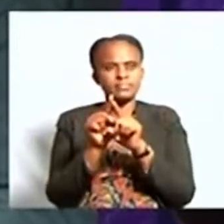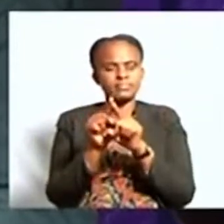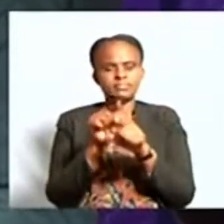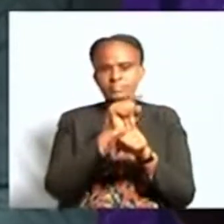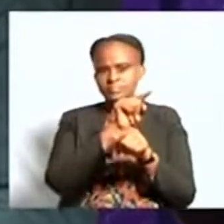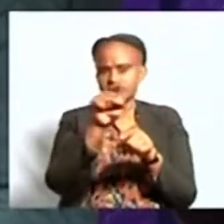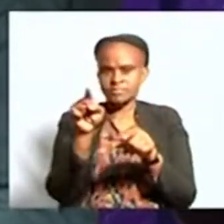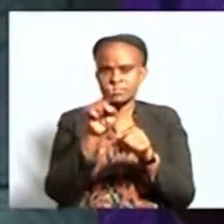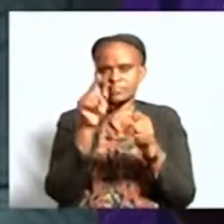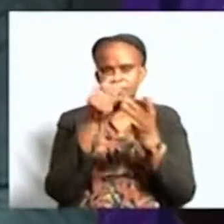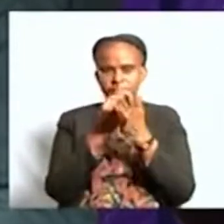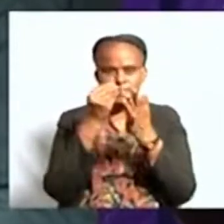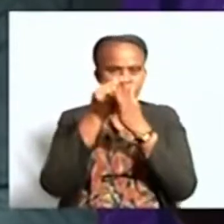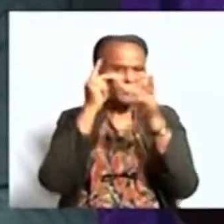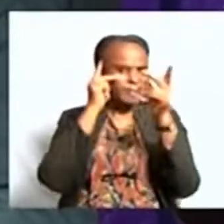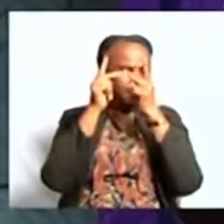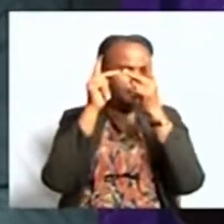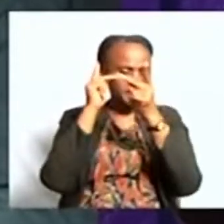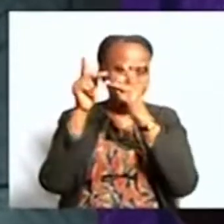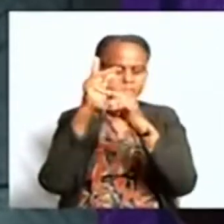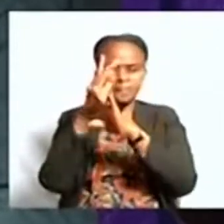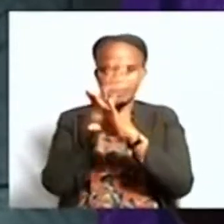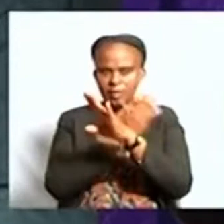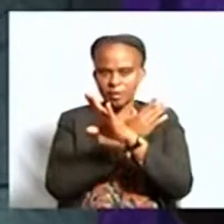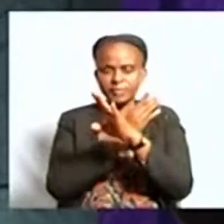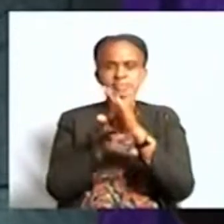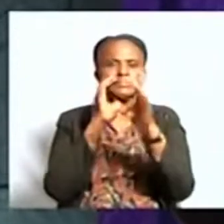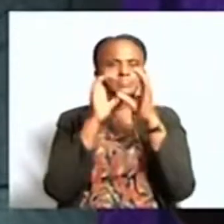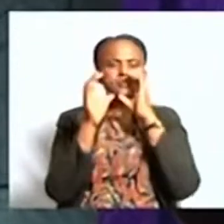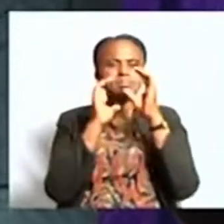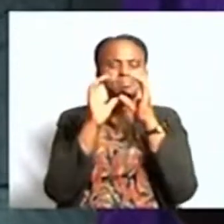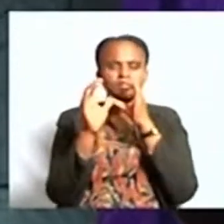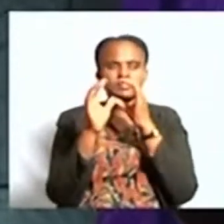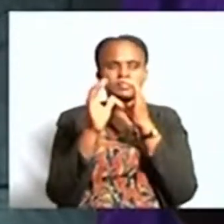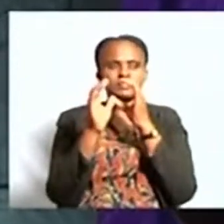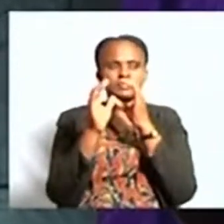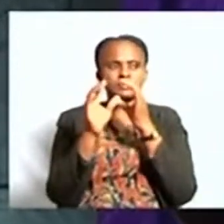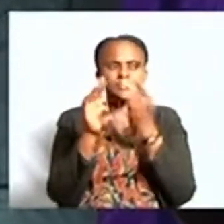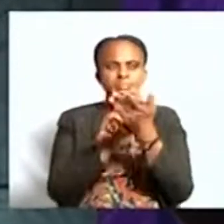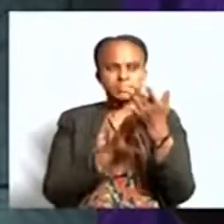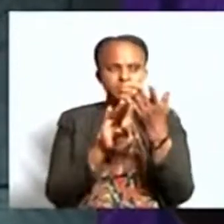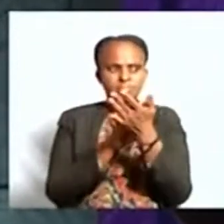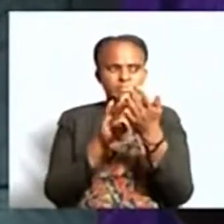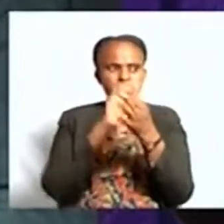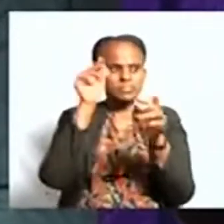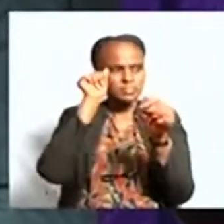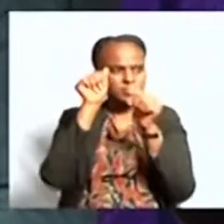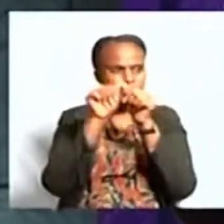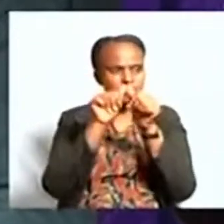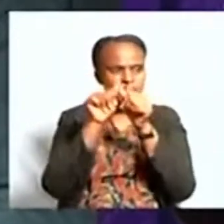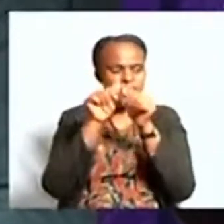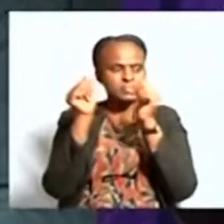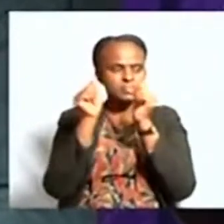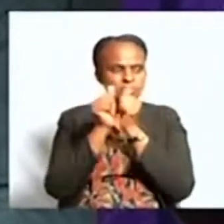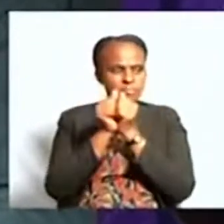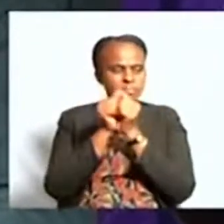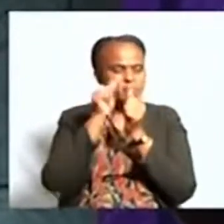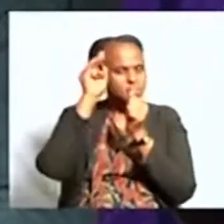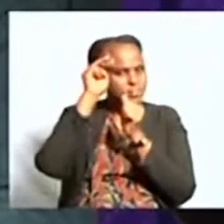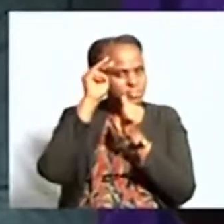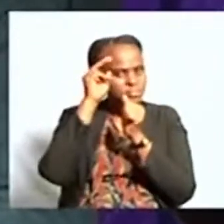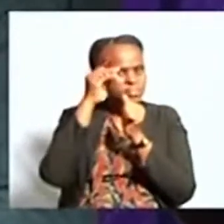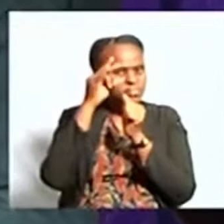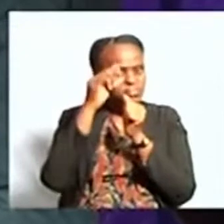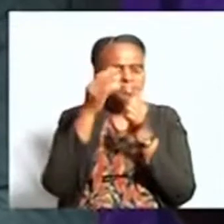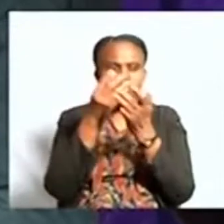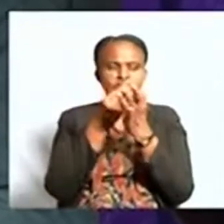these revenue projections, before they are communicated, are basically agreed with the Ministry